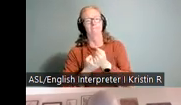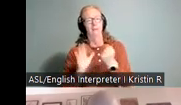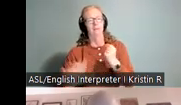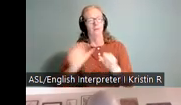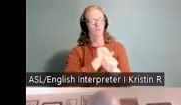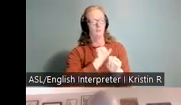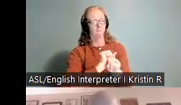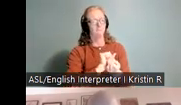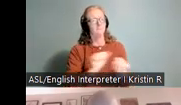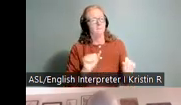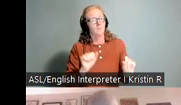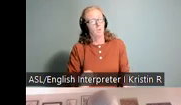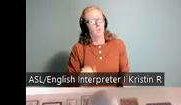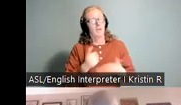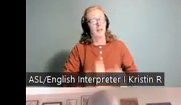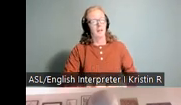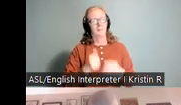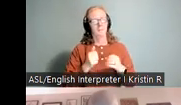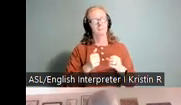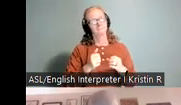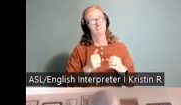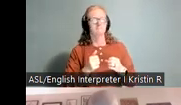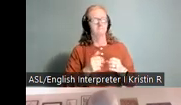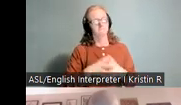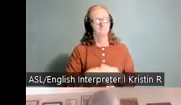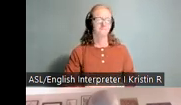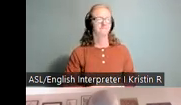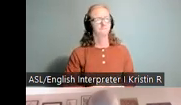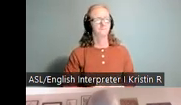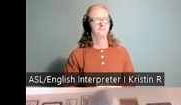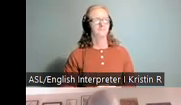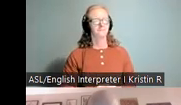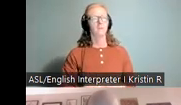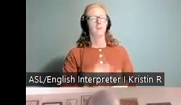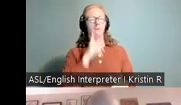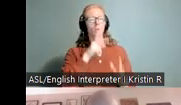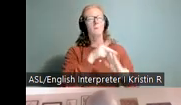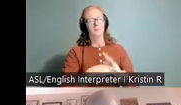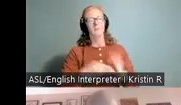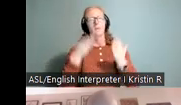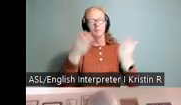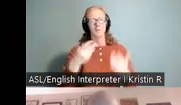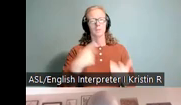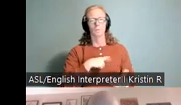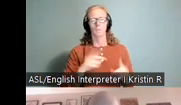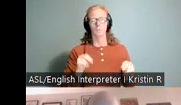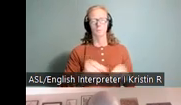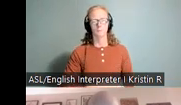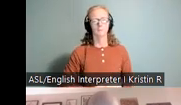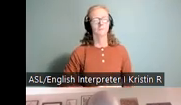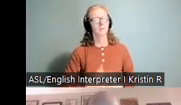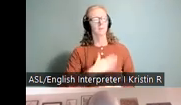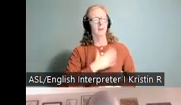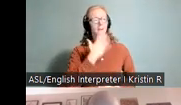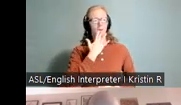could potentially be helpful for the policy recommendations. So I think my